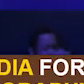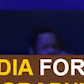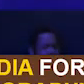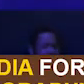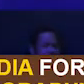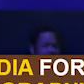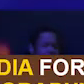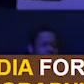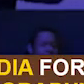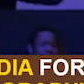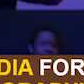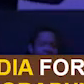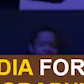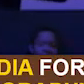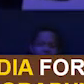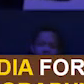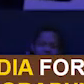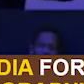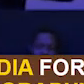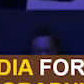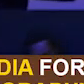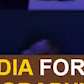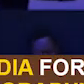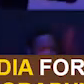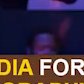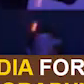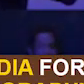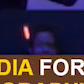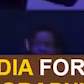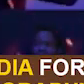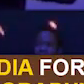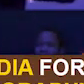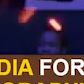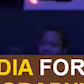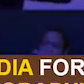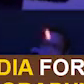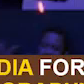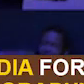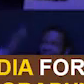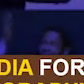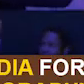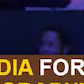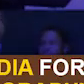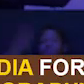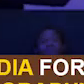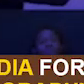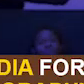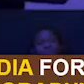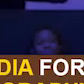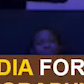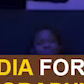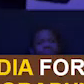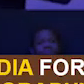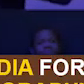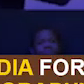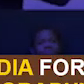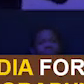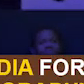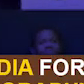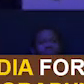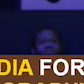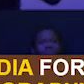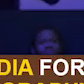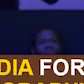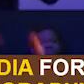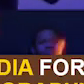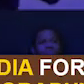in heaven. Na odi onuara ni hu dwira ye mbone na odi ni hu dwira ye mbone no okotena na nimu nyam kese no enifa e